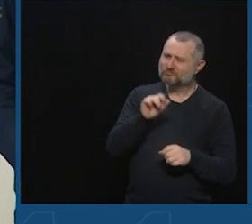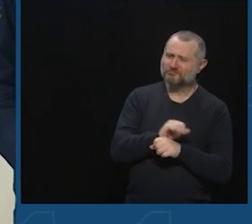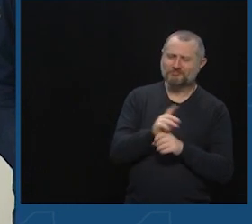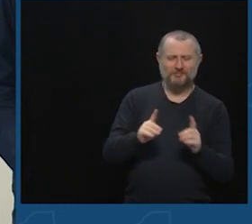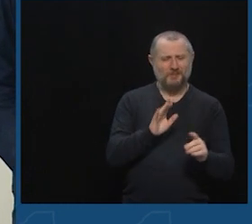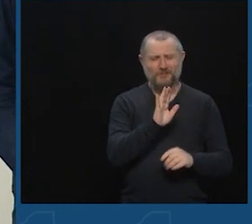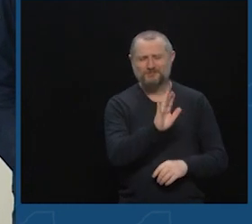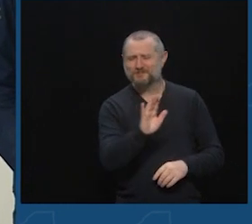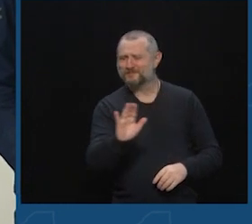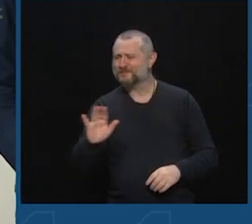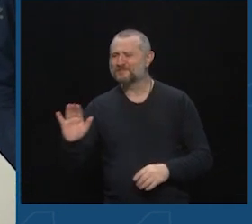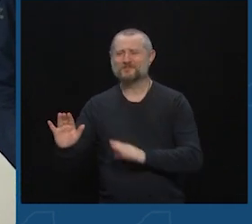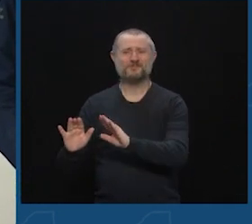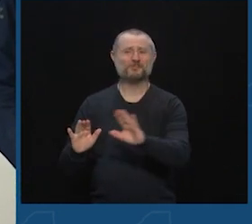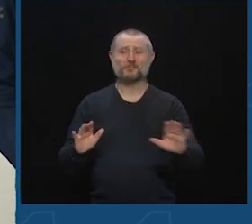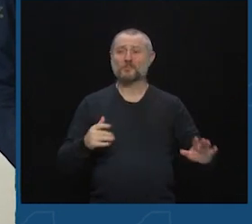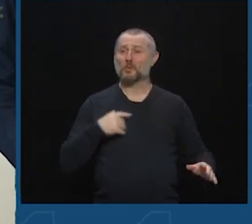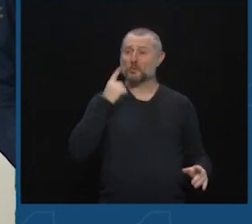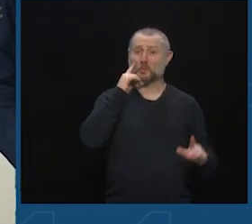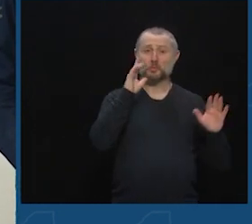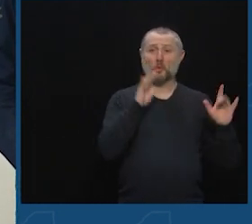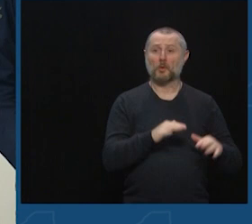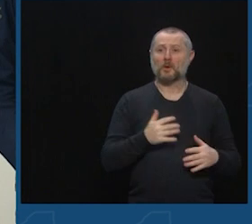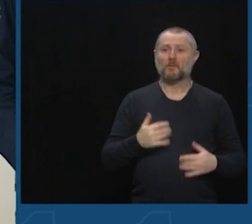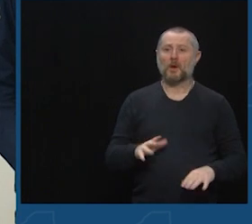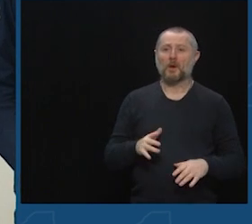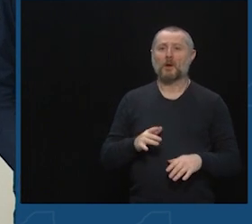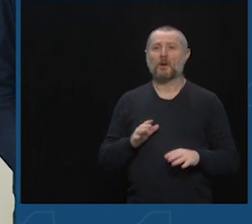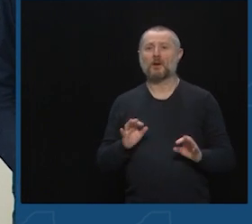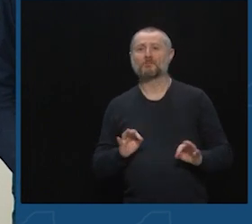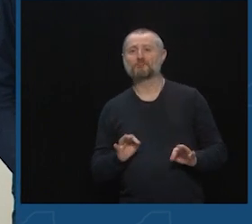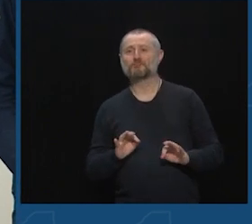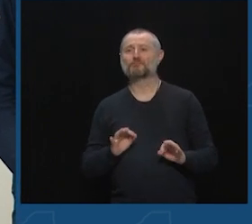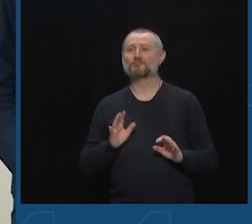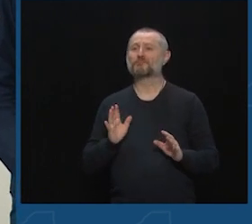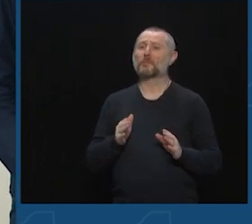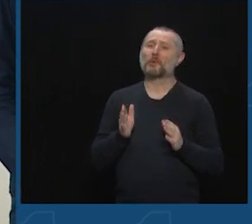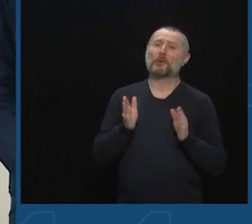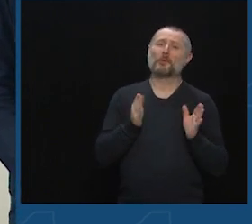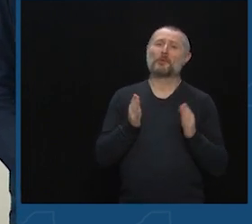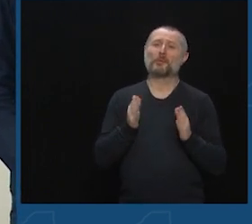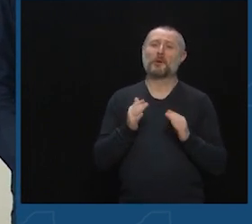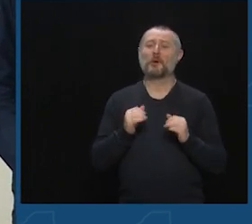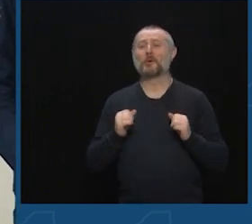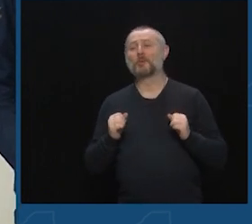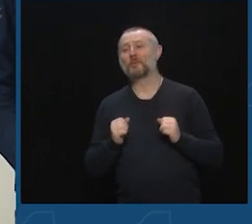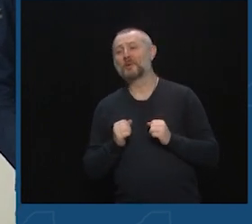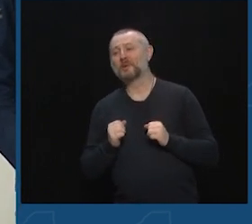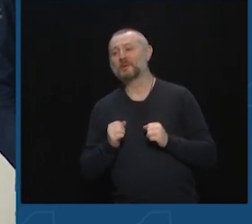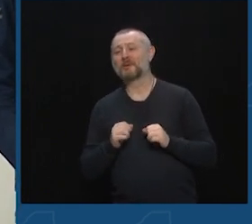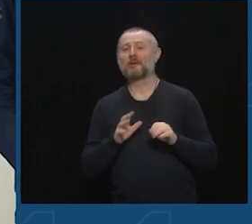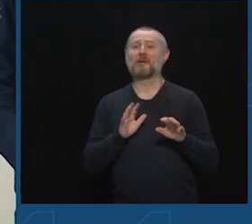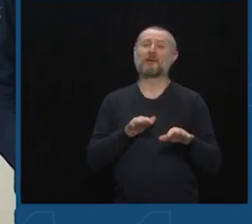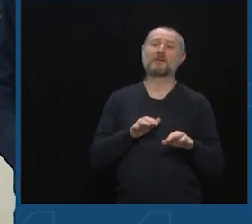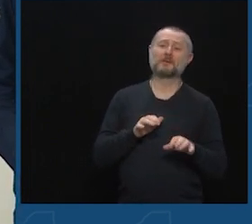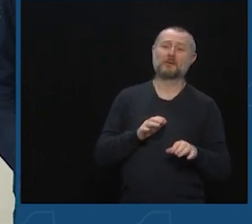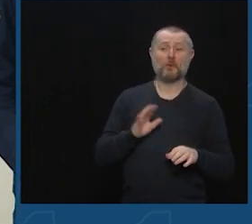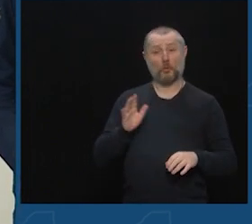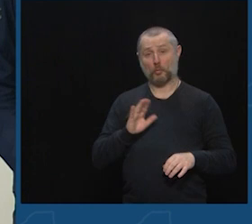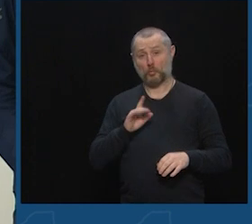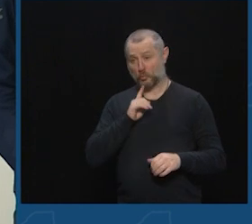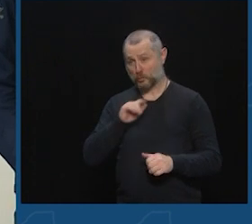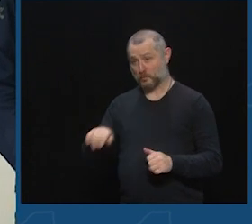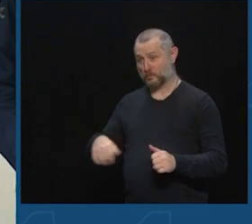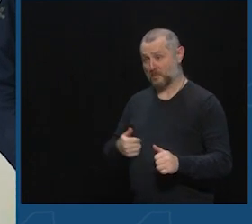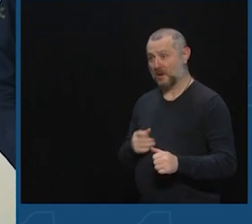weather event, and you look at the metrics and what the wind is and the wind chill factor and how long the ice will last, et cetera, but there's people whose lives are